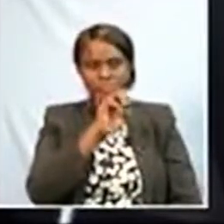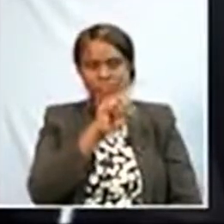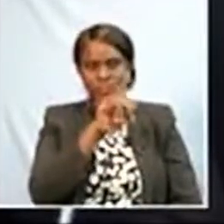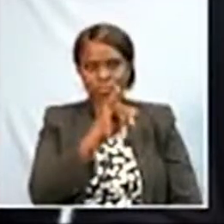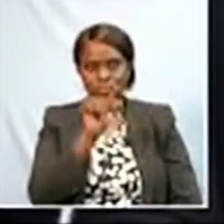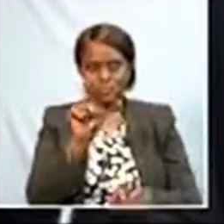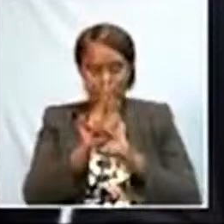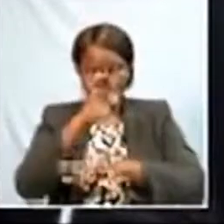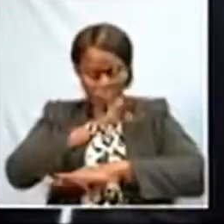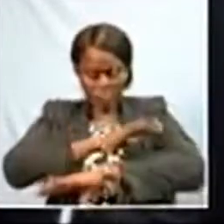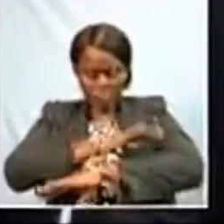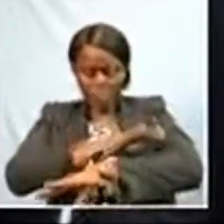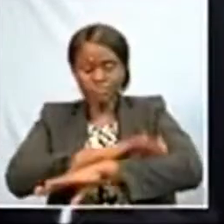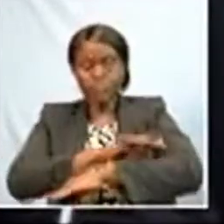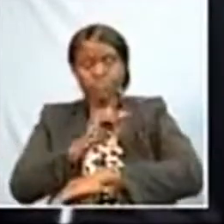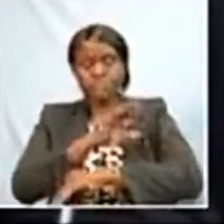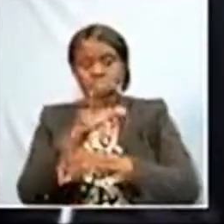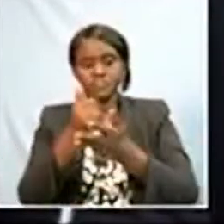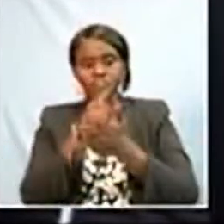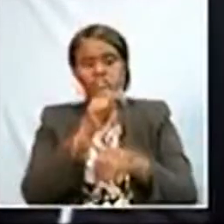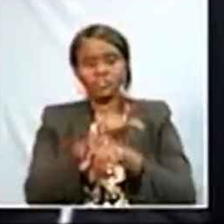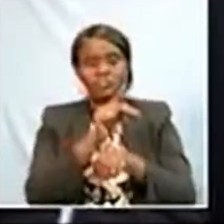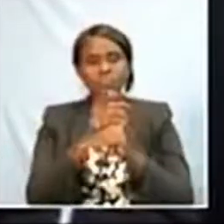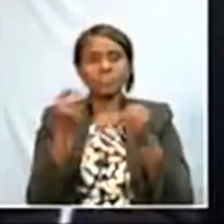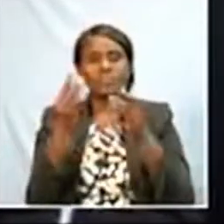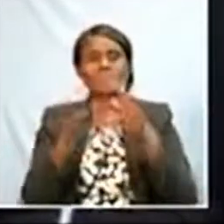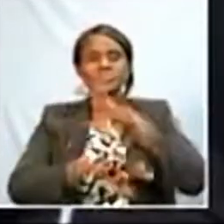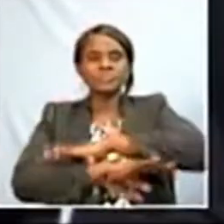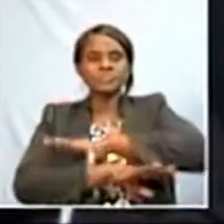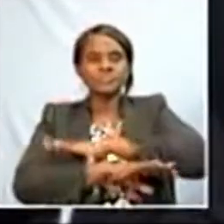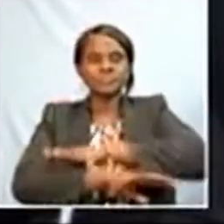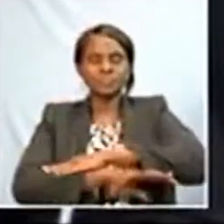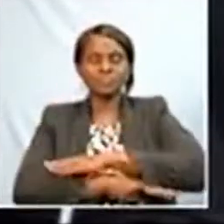of these projects will be considered